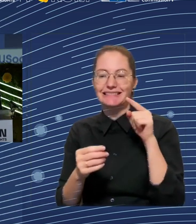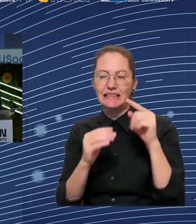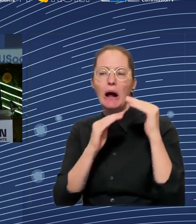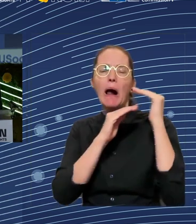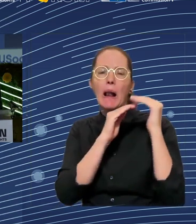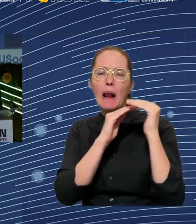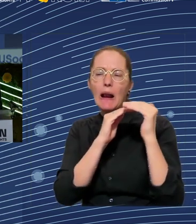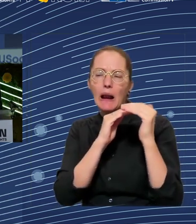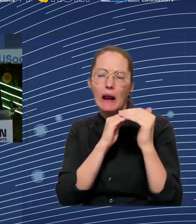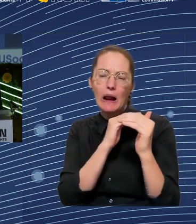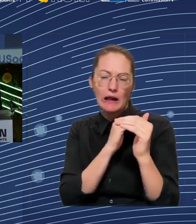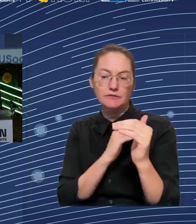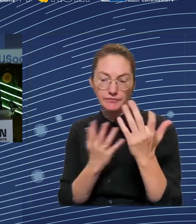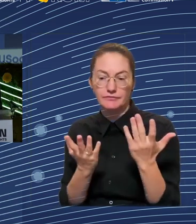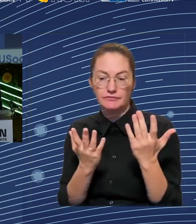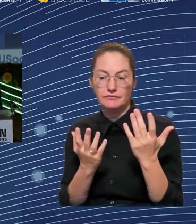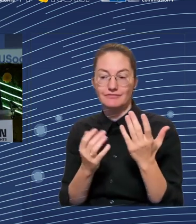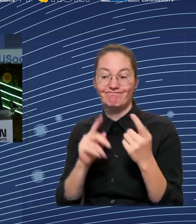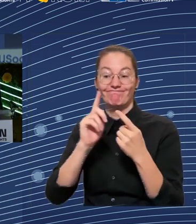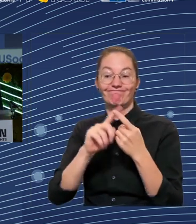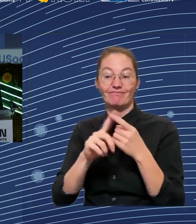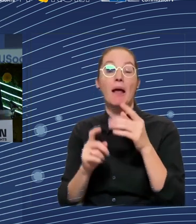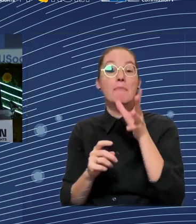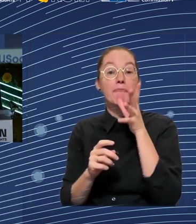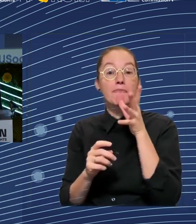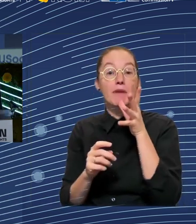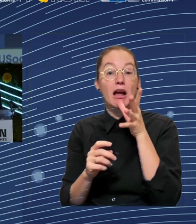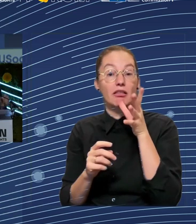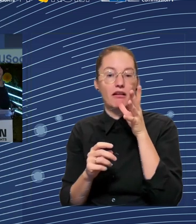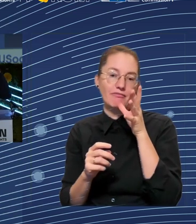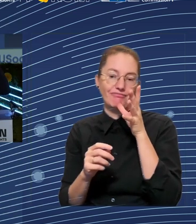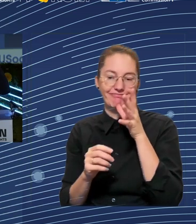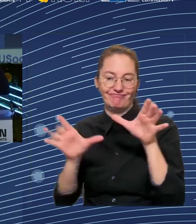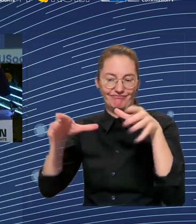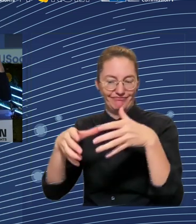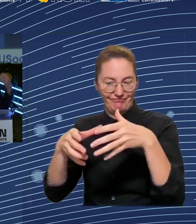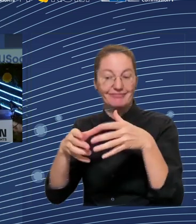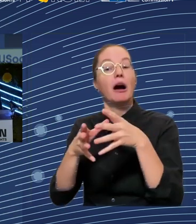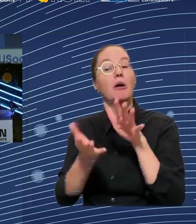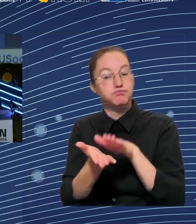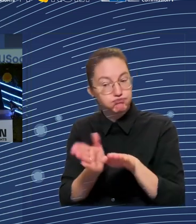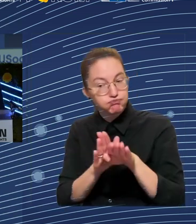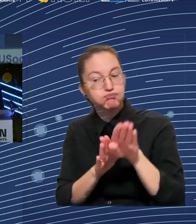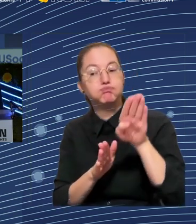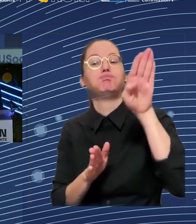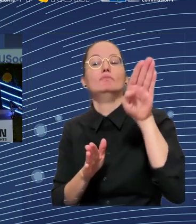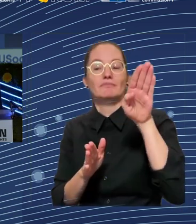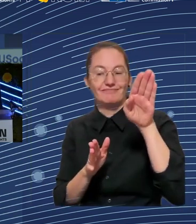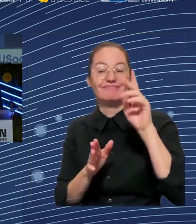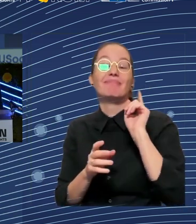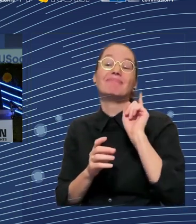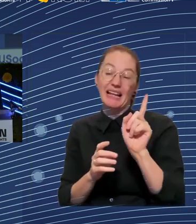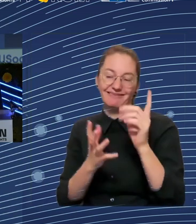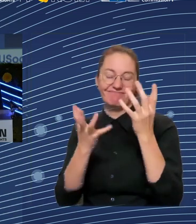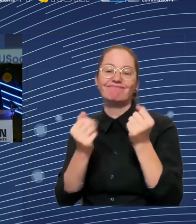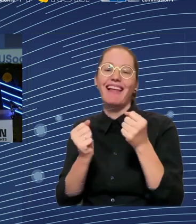participation. I'm going to give a highlight here on the childcare provision as it relates to labor market participation of women and mothers in